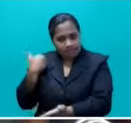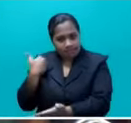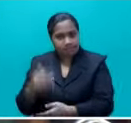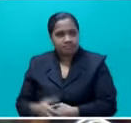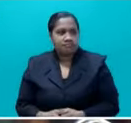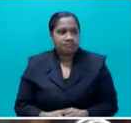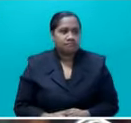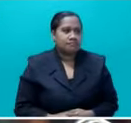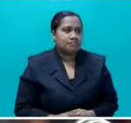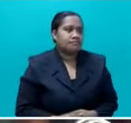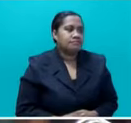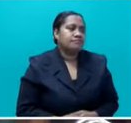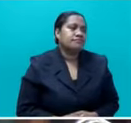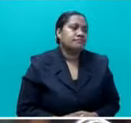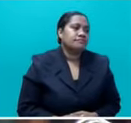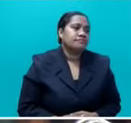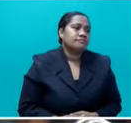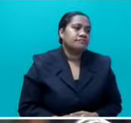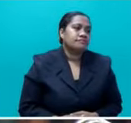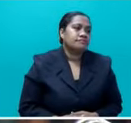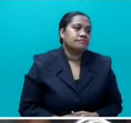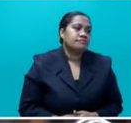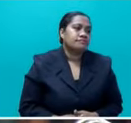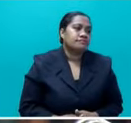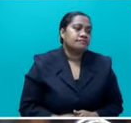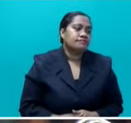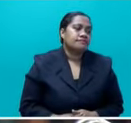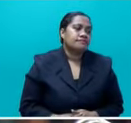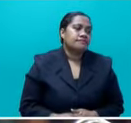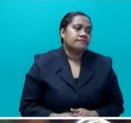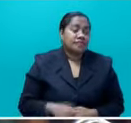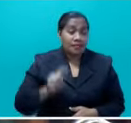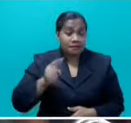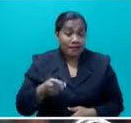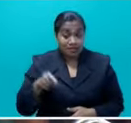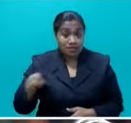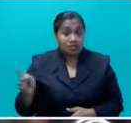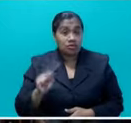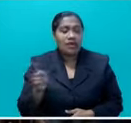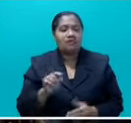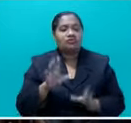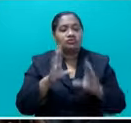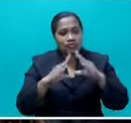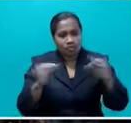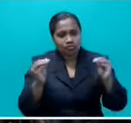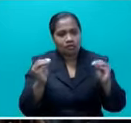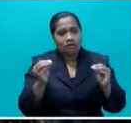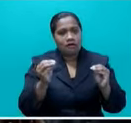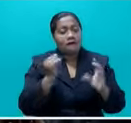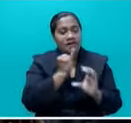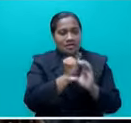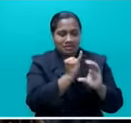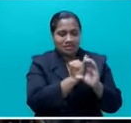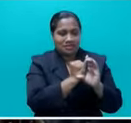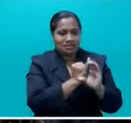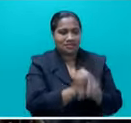will go to the police in relation to sexual offences. Thank you. Thank